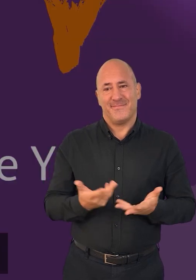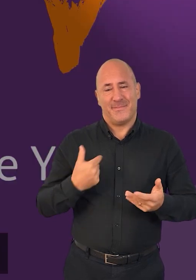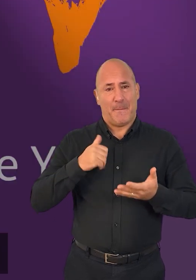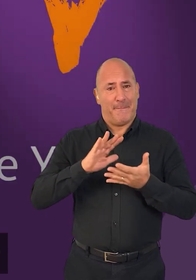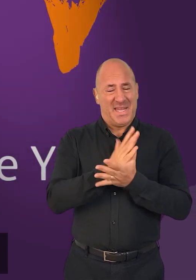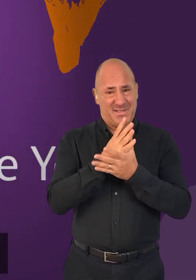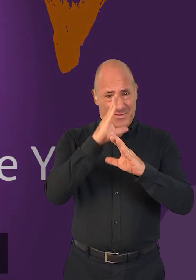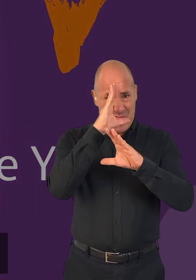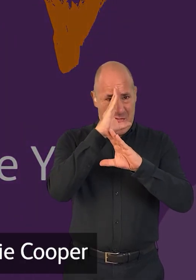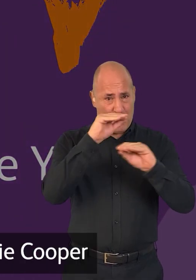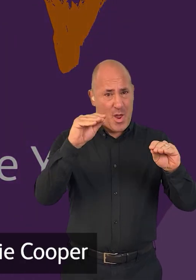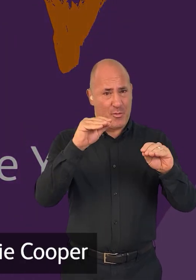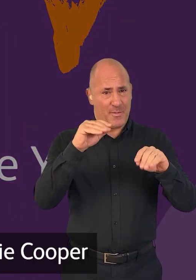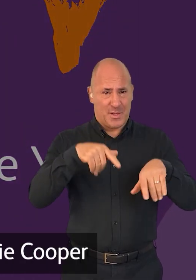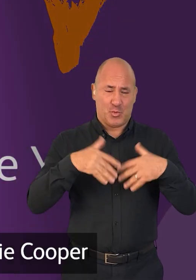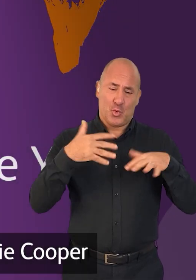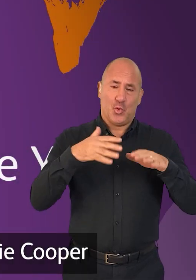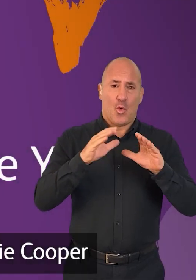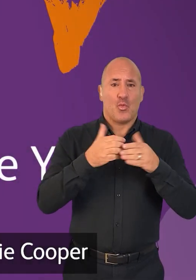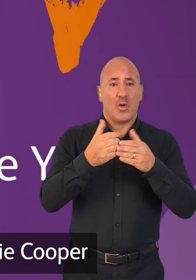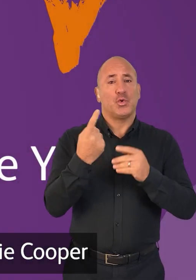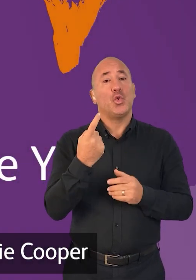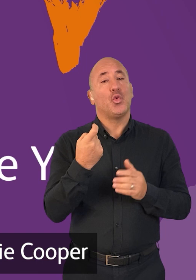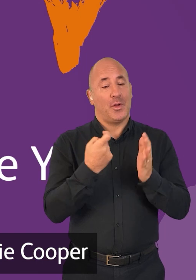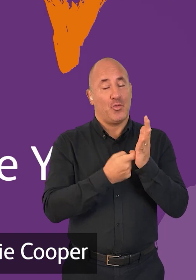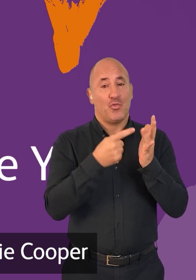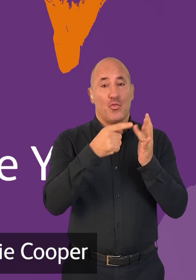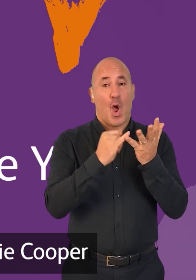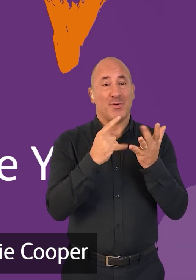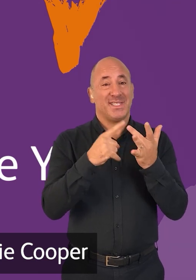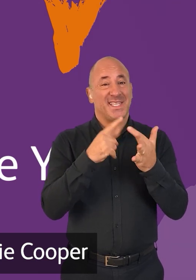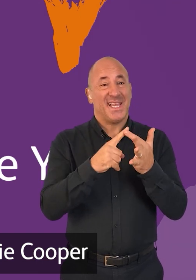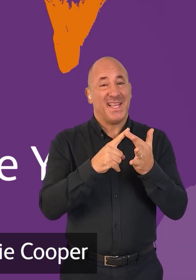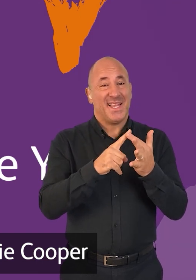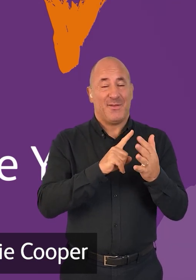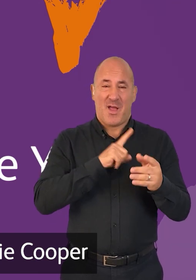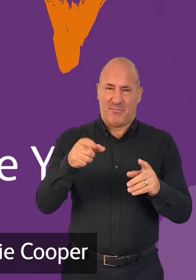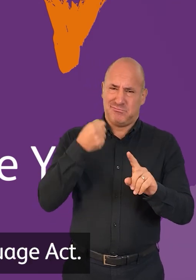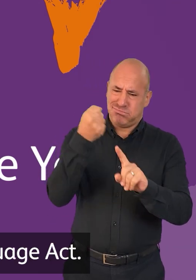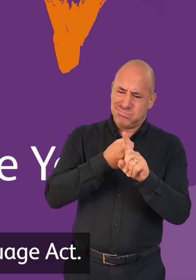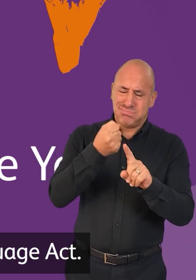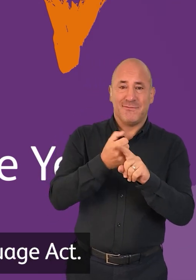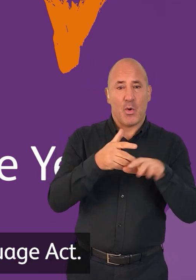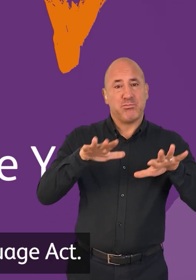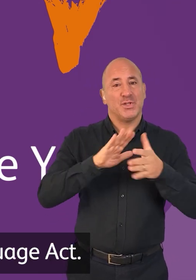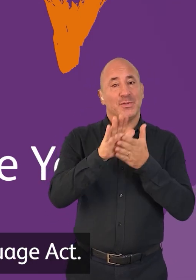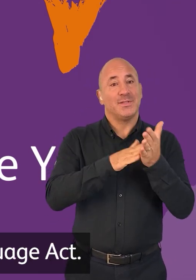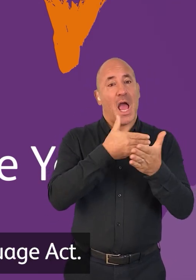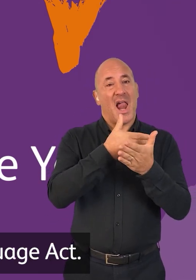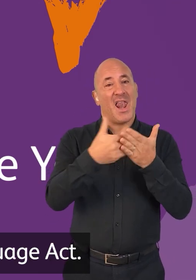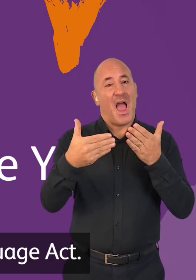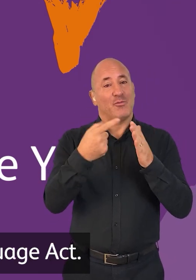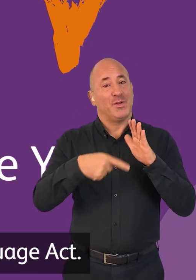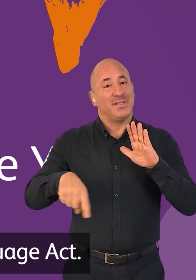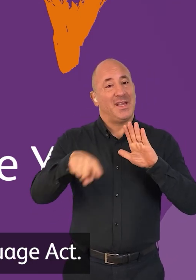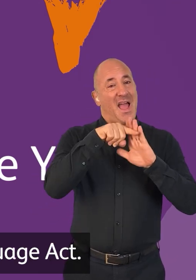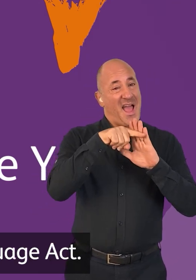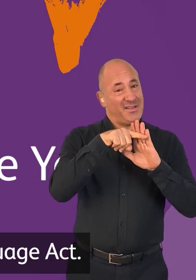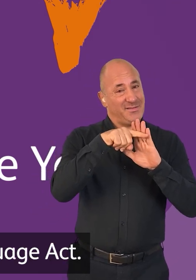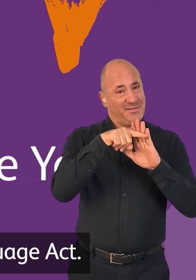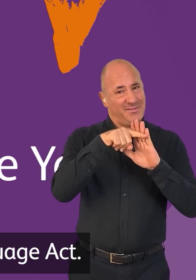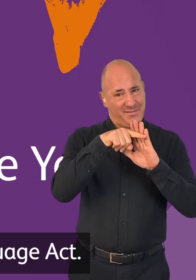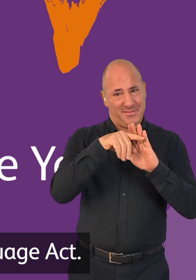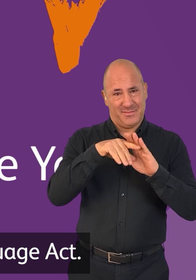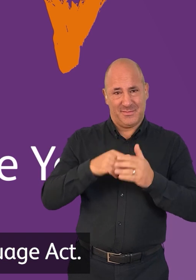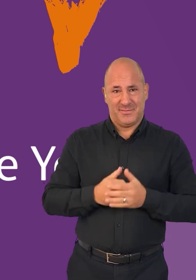I'm delighted to announce that a highly commended award goes to Rosie Cooper for her championing of the British